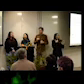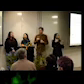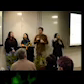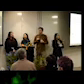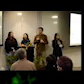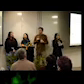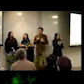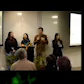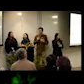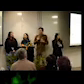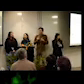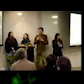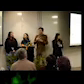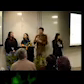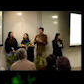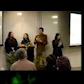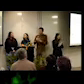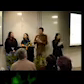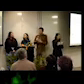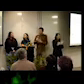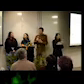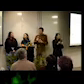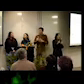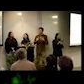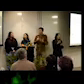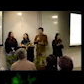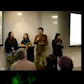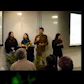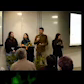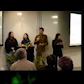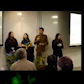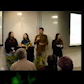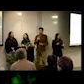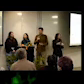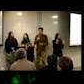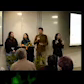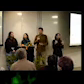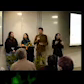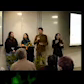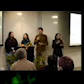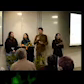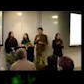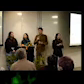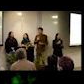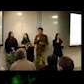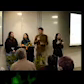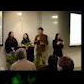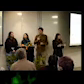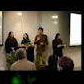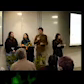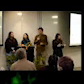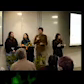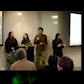asleep. And the REM is also a deep sleep state with a completely different function that